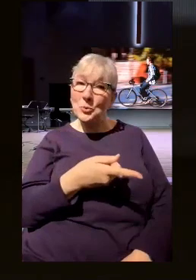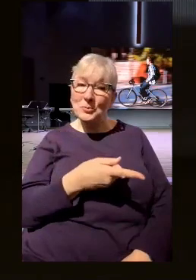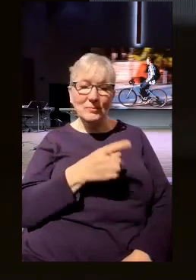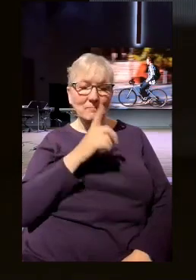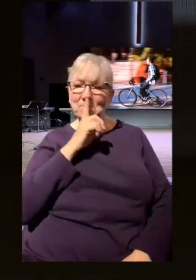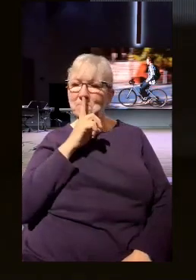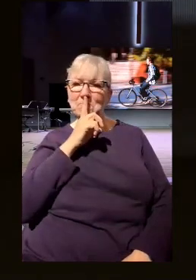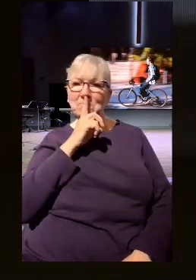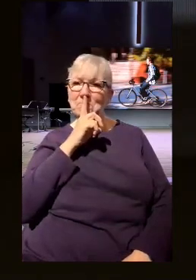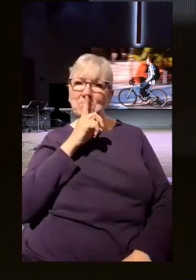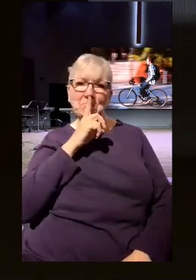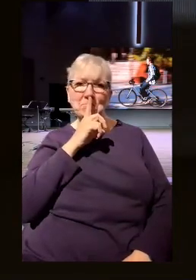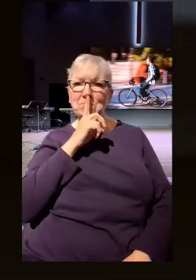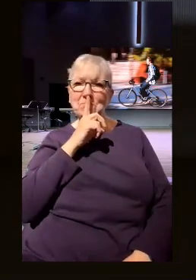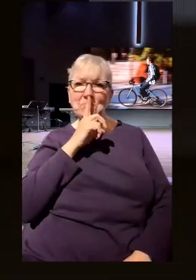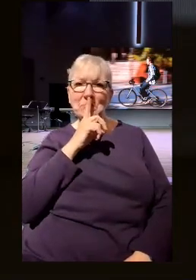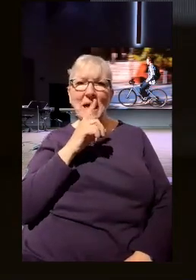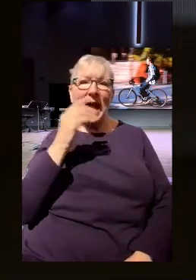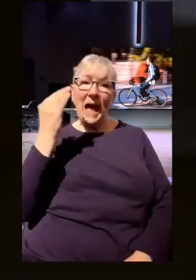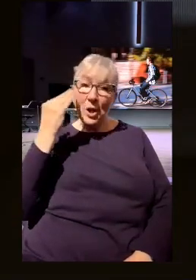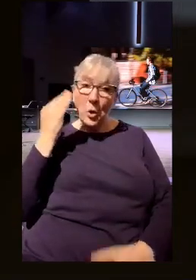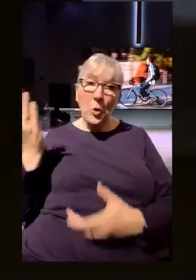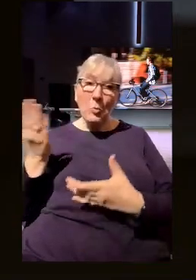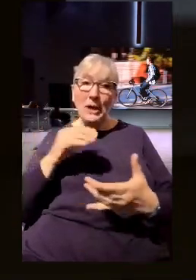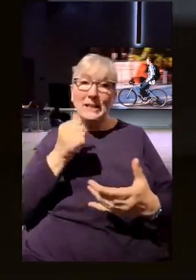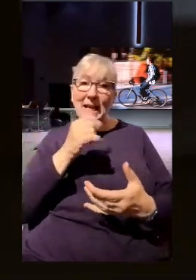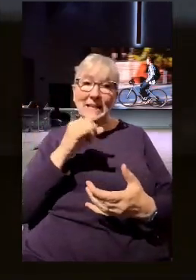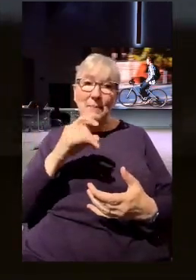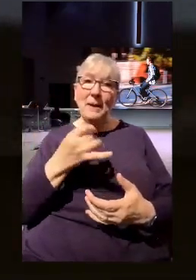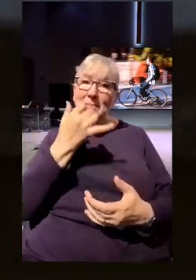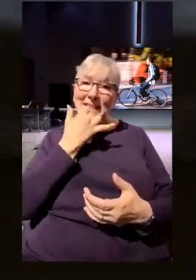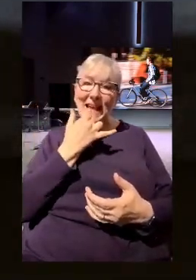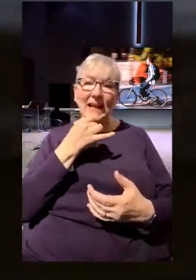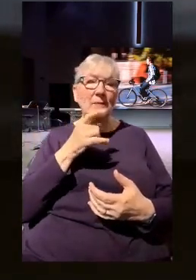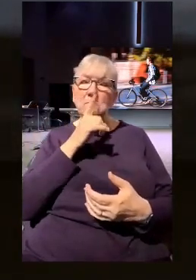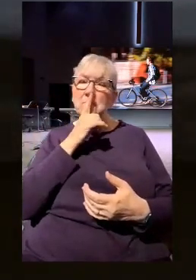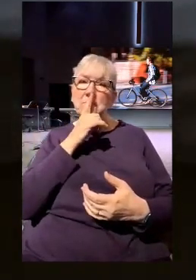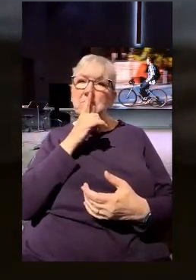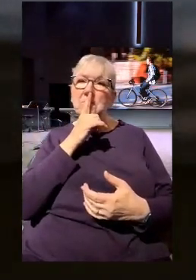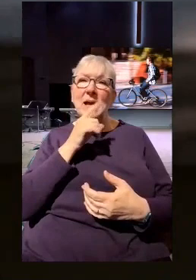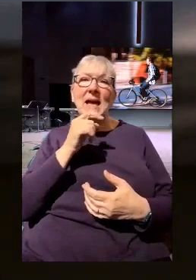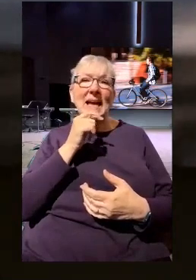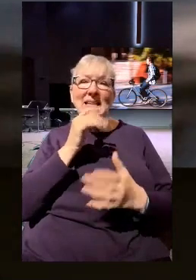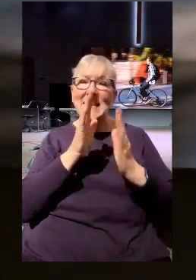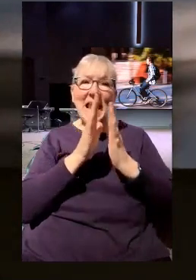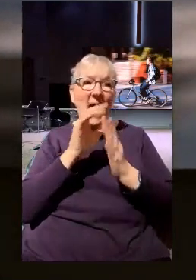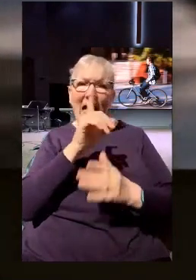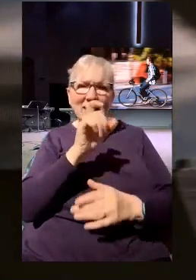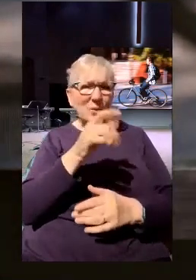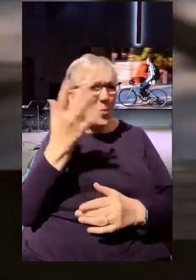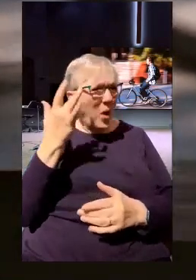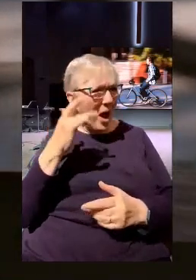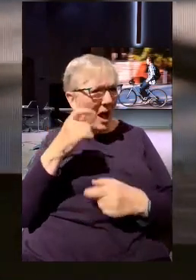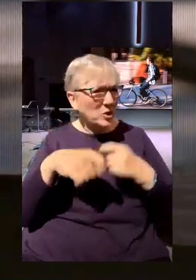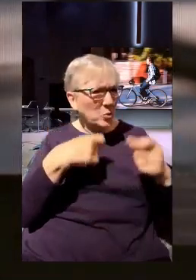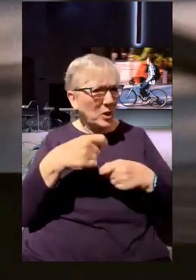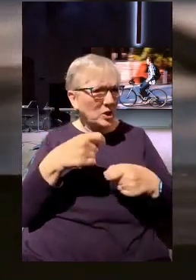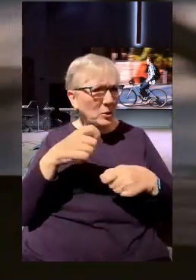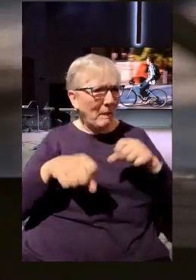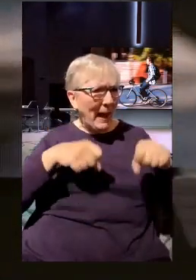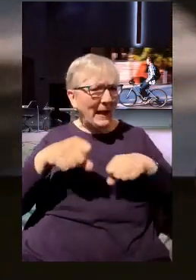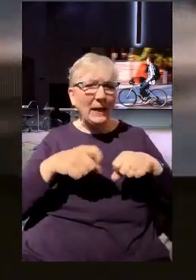knew taking that 10-speed was a big mistake. He didn't even ask me why I was switching out the bikes. He did not make